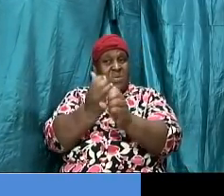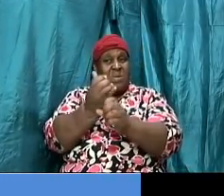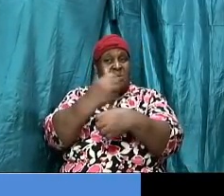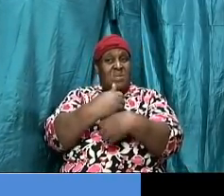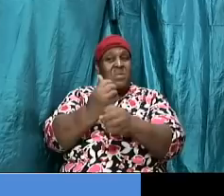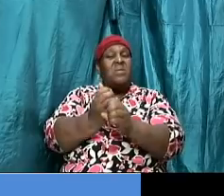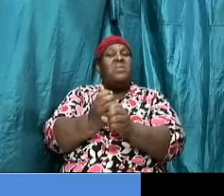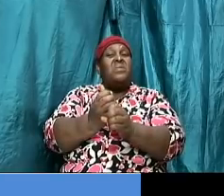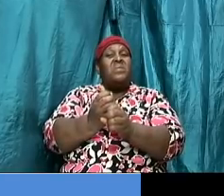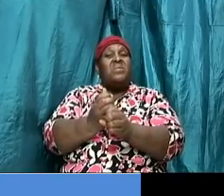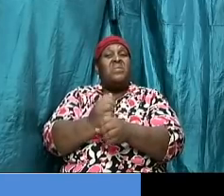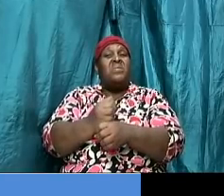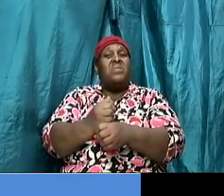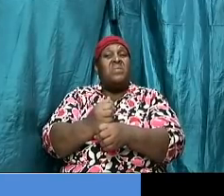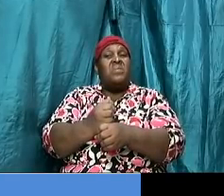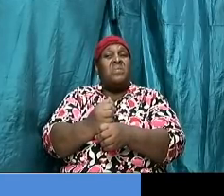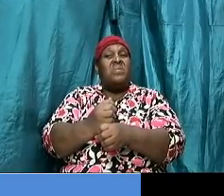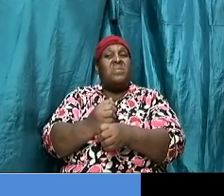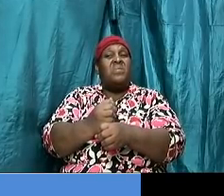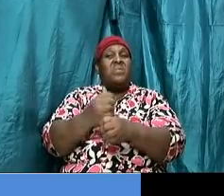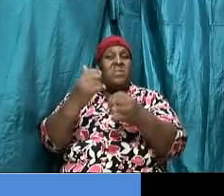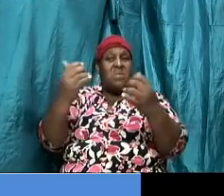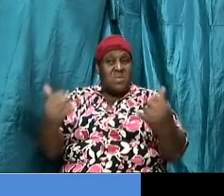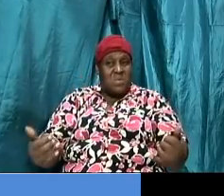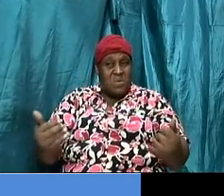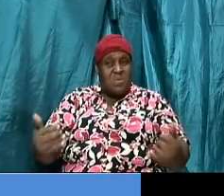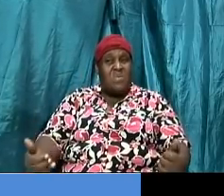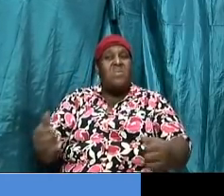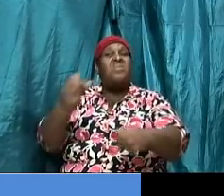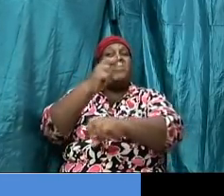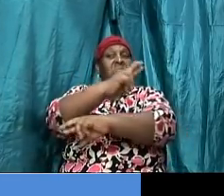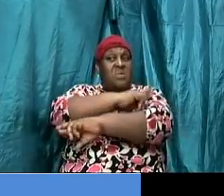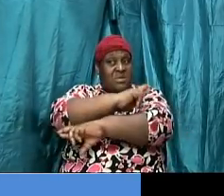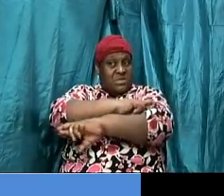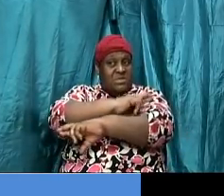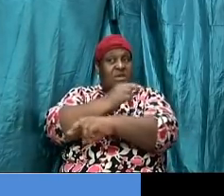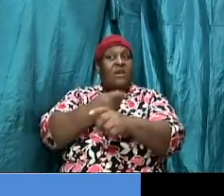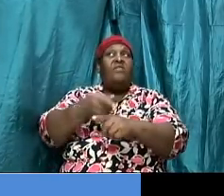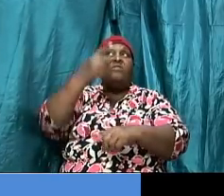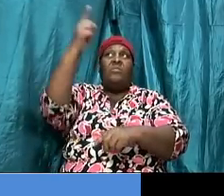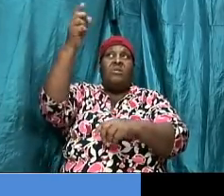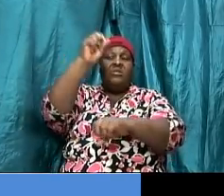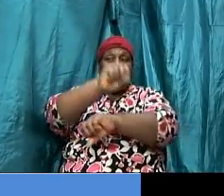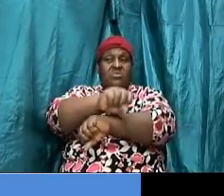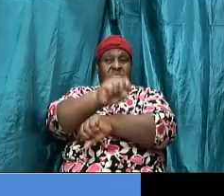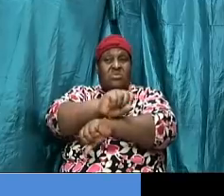covenant, and now resting from his work, he